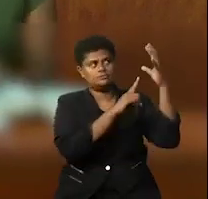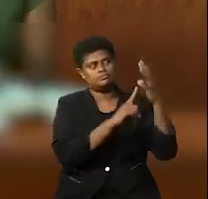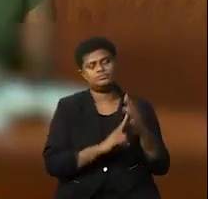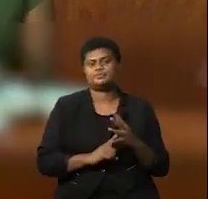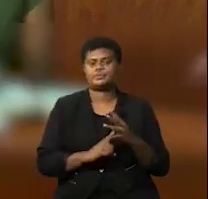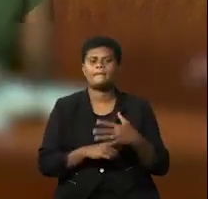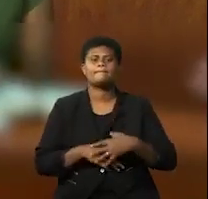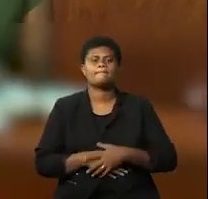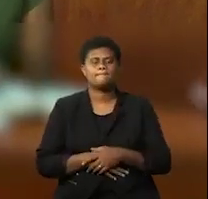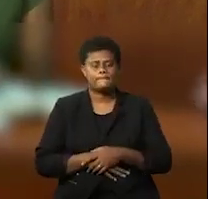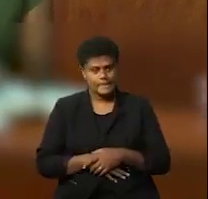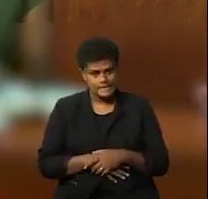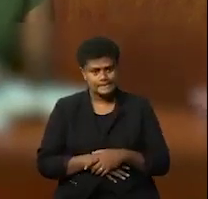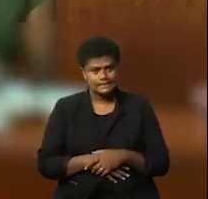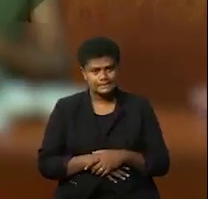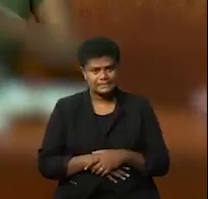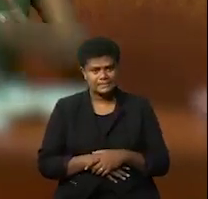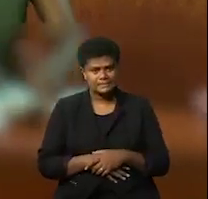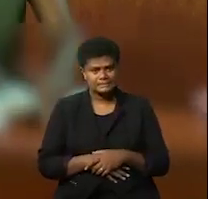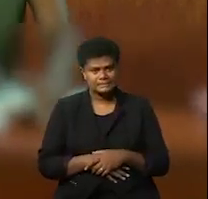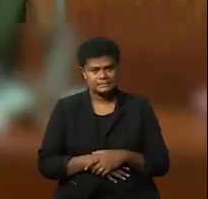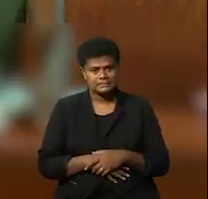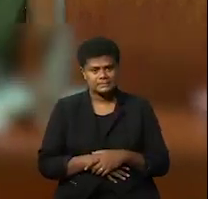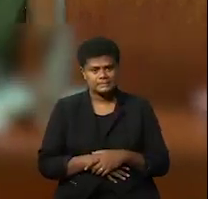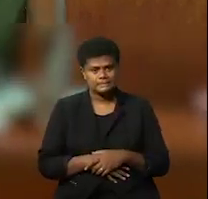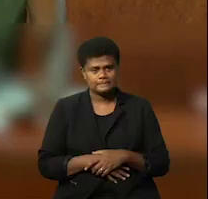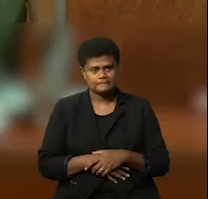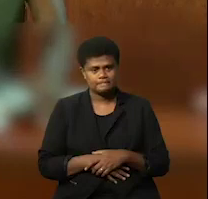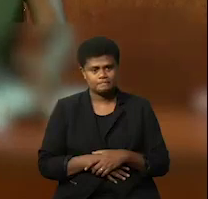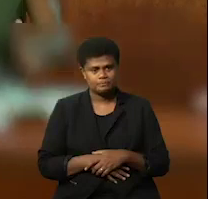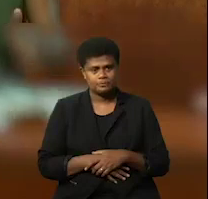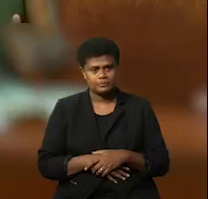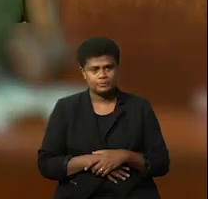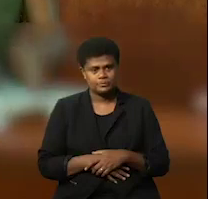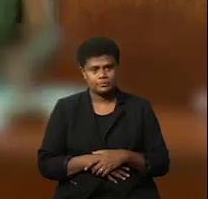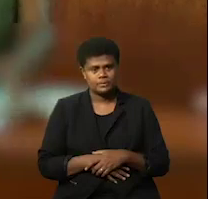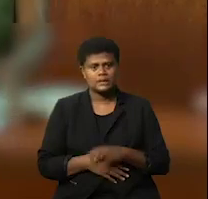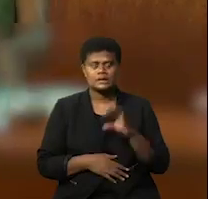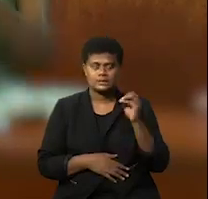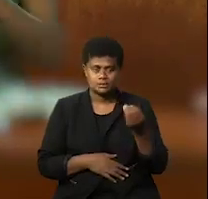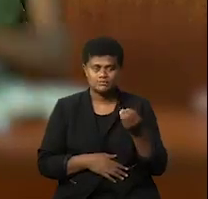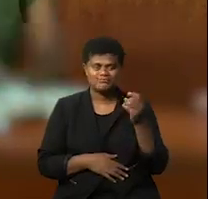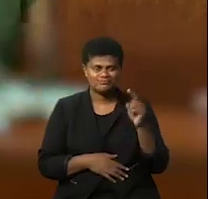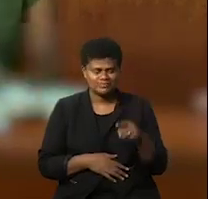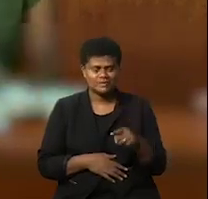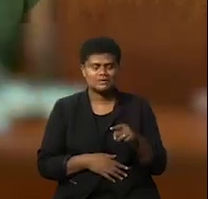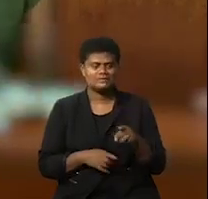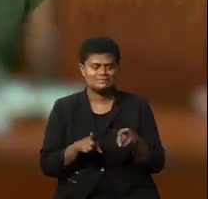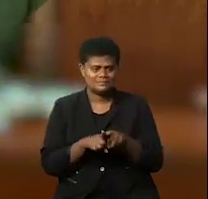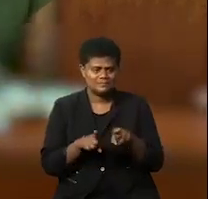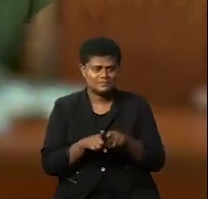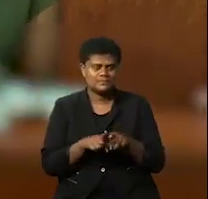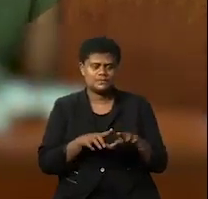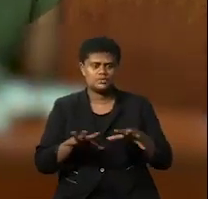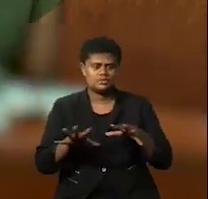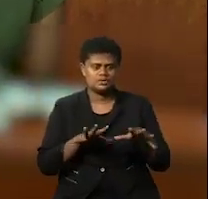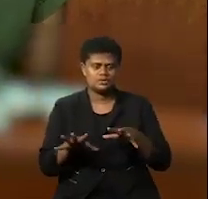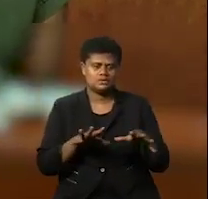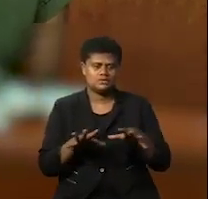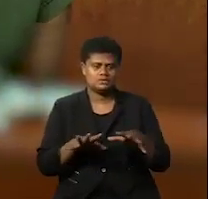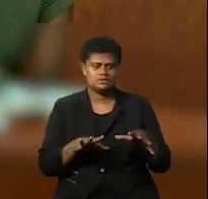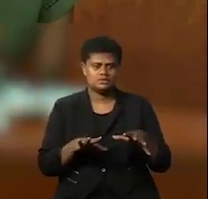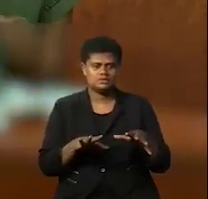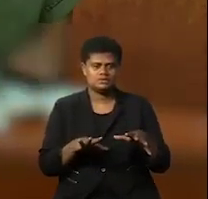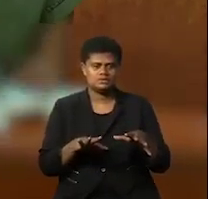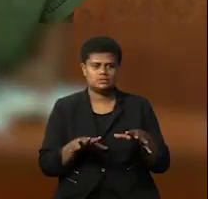the book of Hebrews, it mentions that there is an established of an everlasting kingdom. You know, corresponding with the shaking of the heaven. And here as